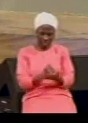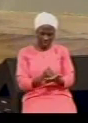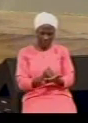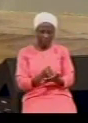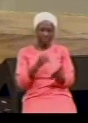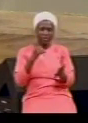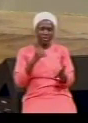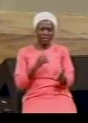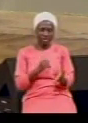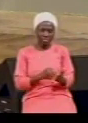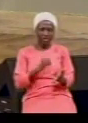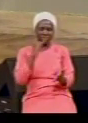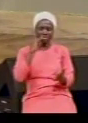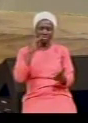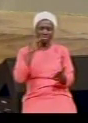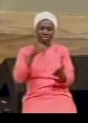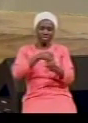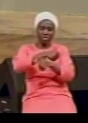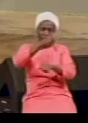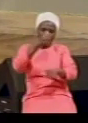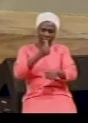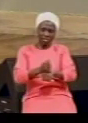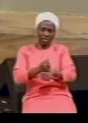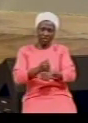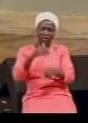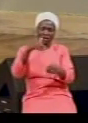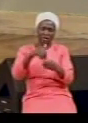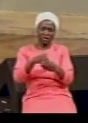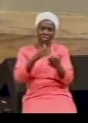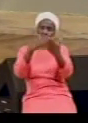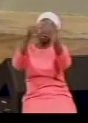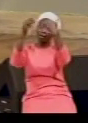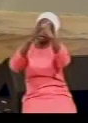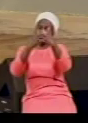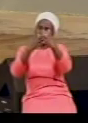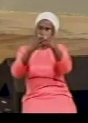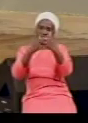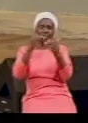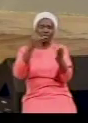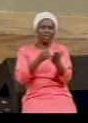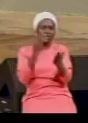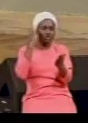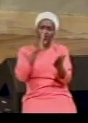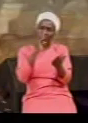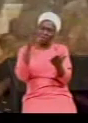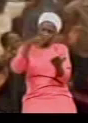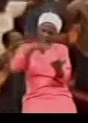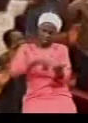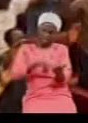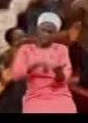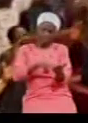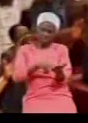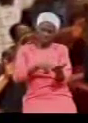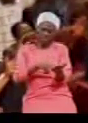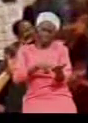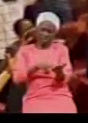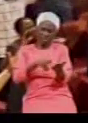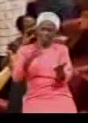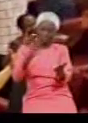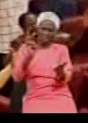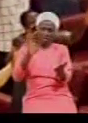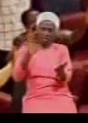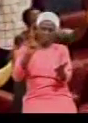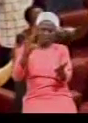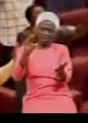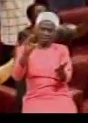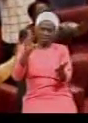is registered in heaven. It will be recorded in your life. We thank you,